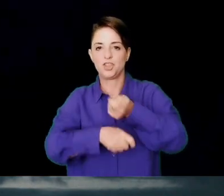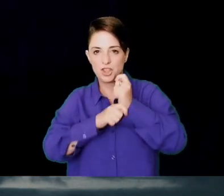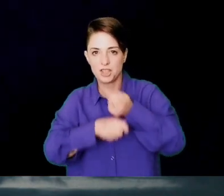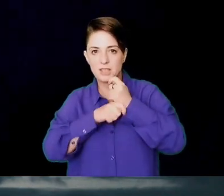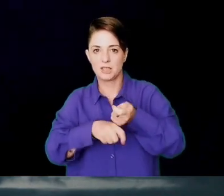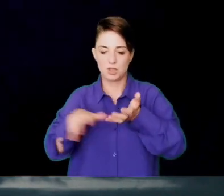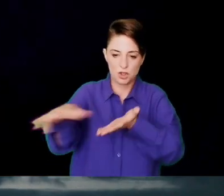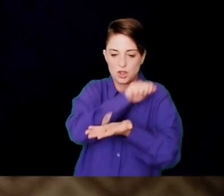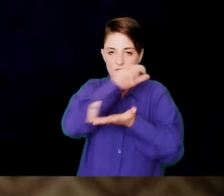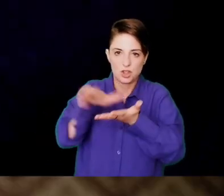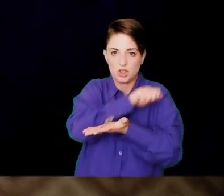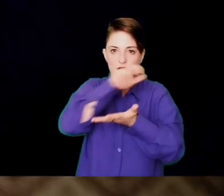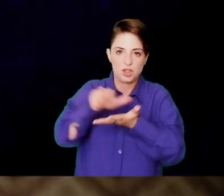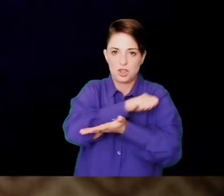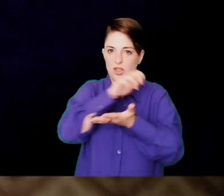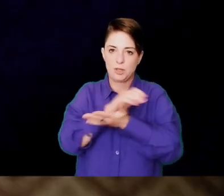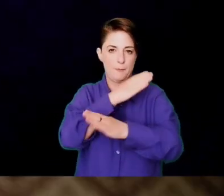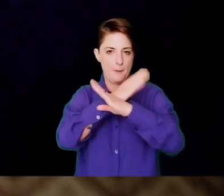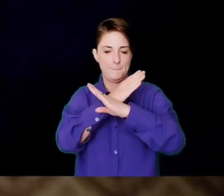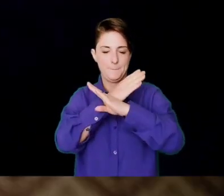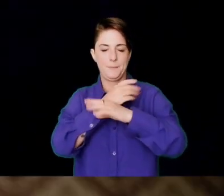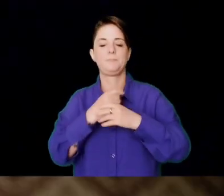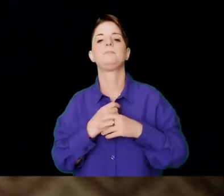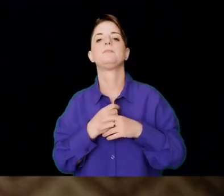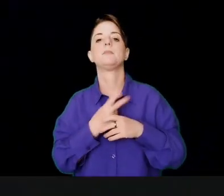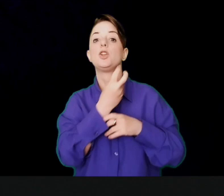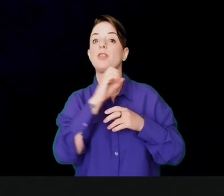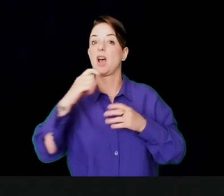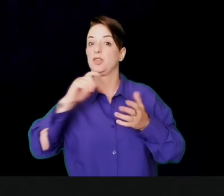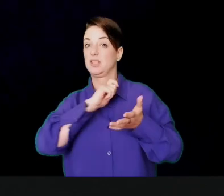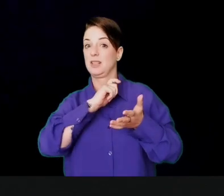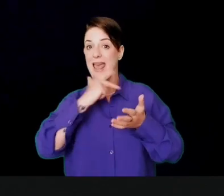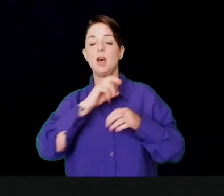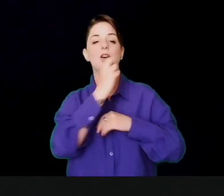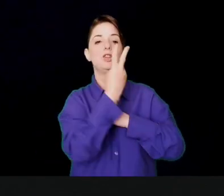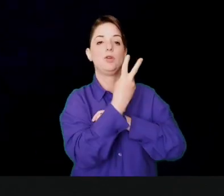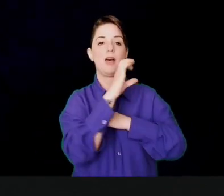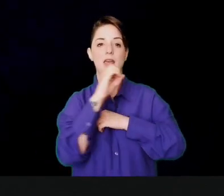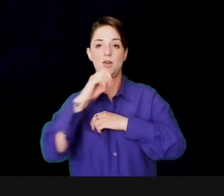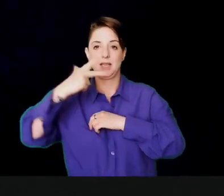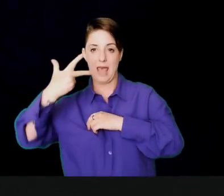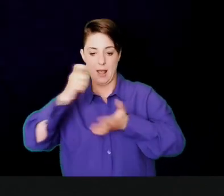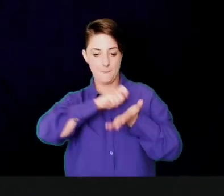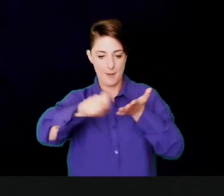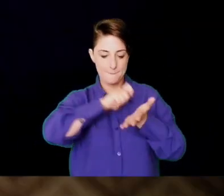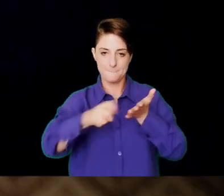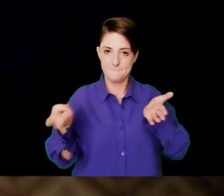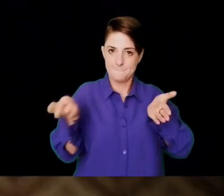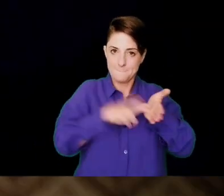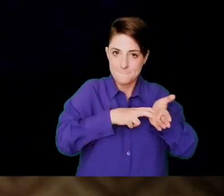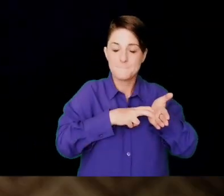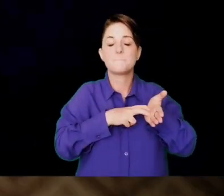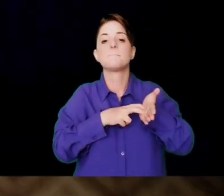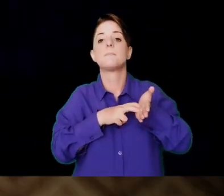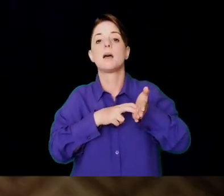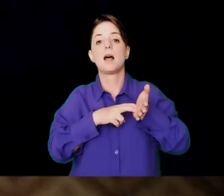Shaw signed the 2008 statutory instrument which closed the reefs in Lyme Bay, a